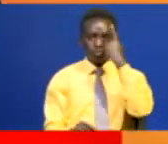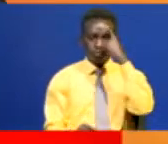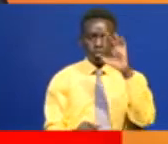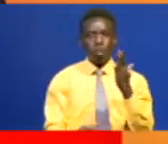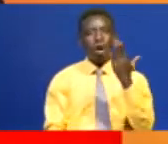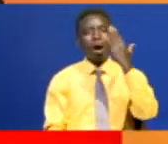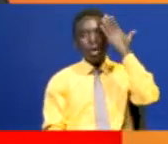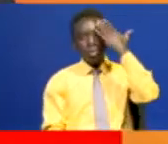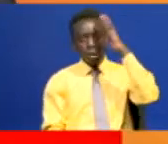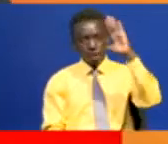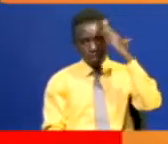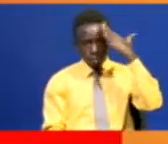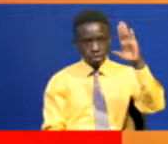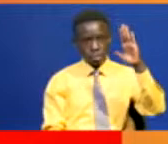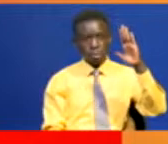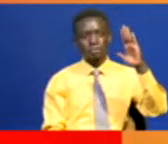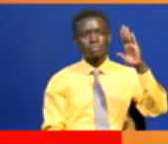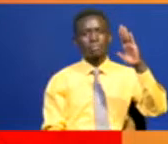for